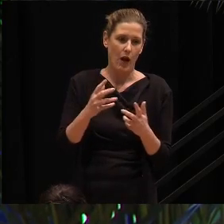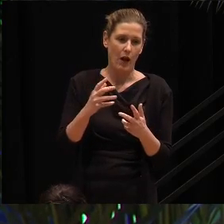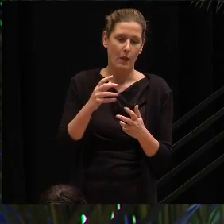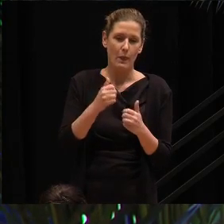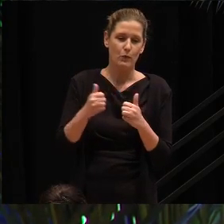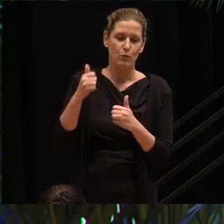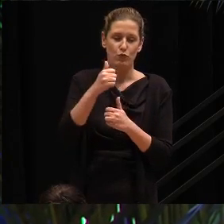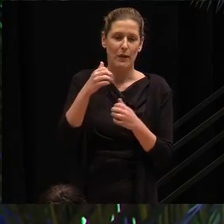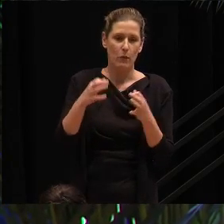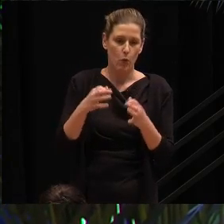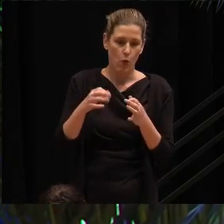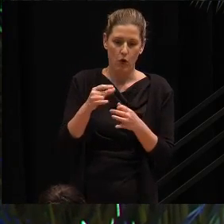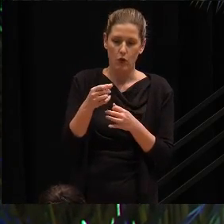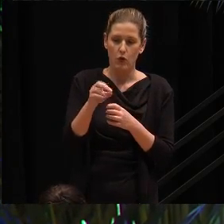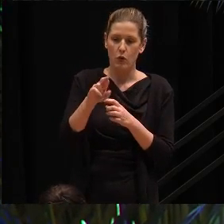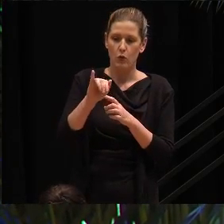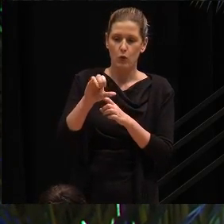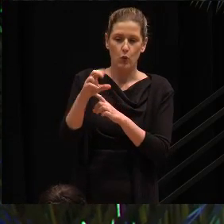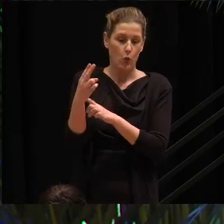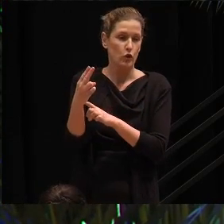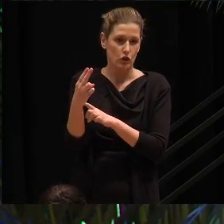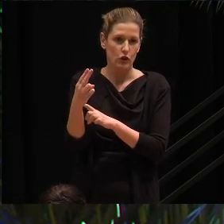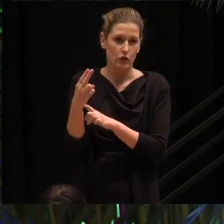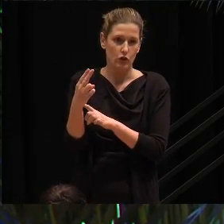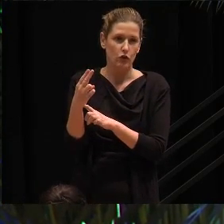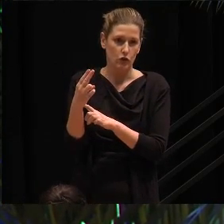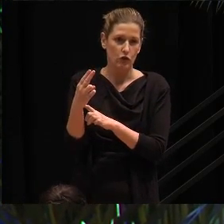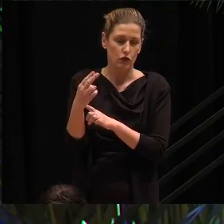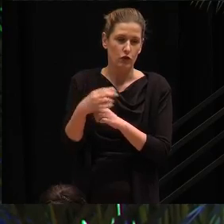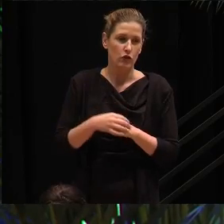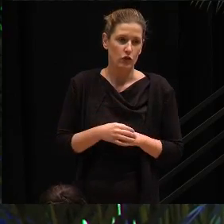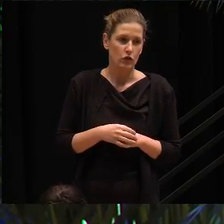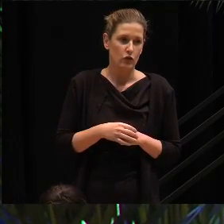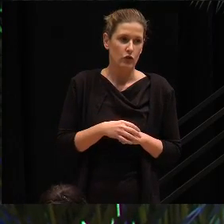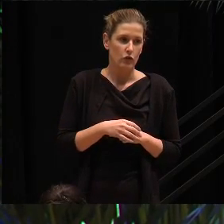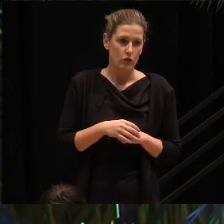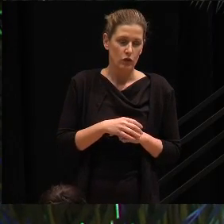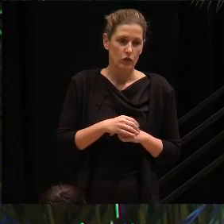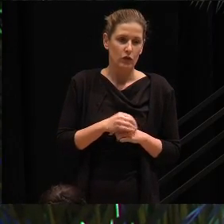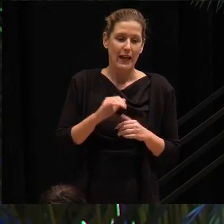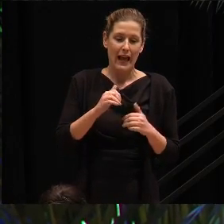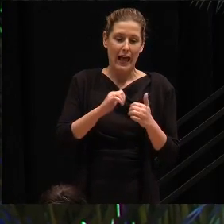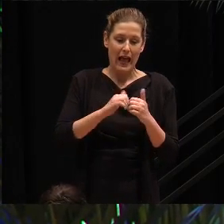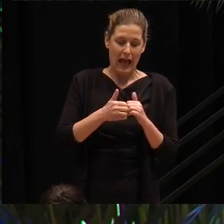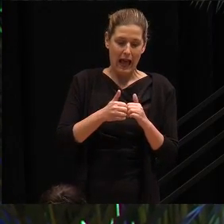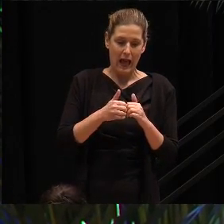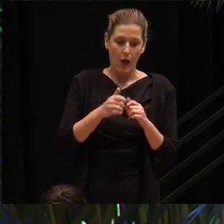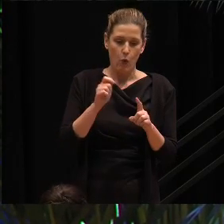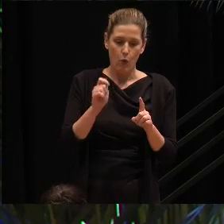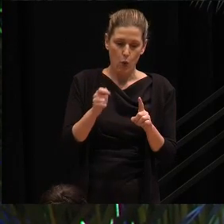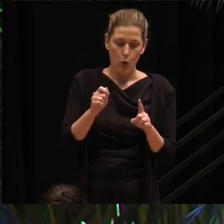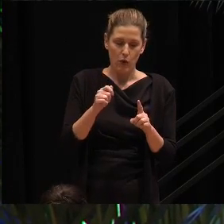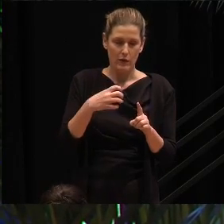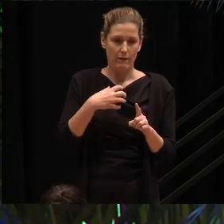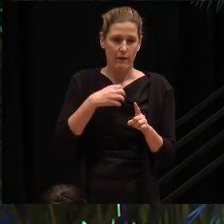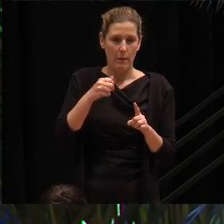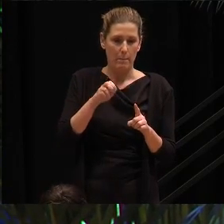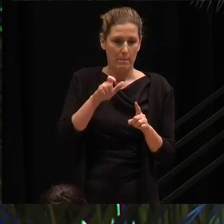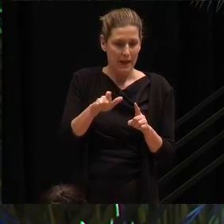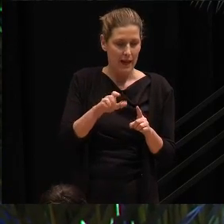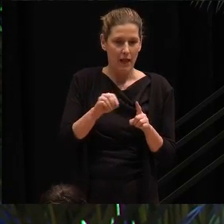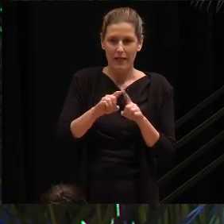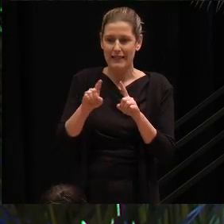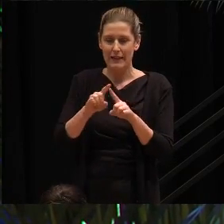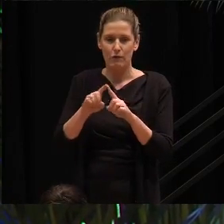Court and Justice Gorsuch, and the rate at which particularly courts of appeal, but also district court judgeships are